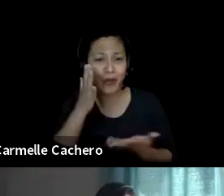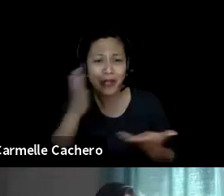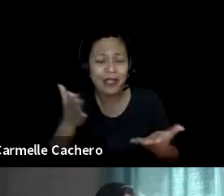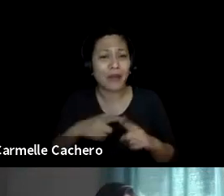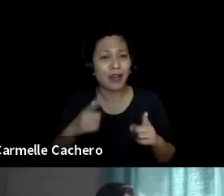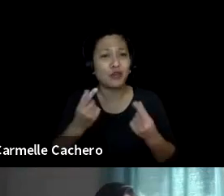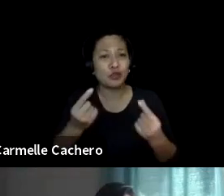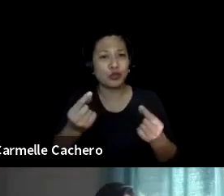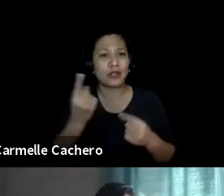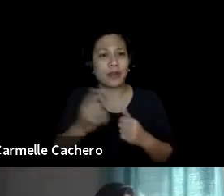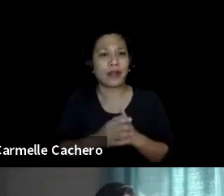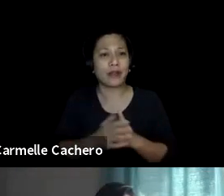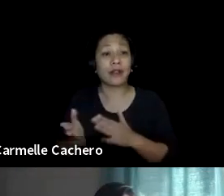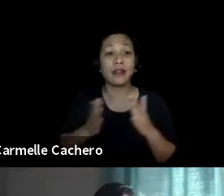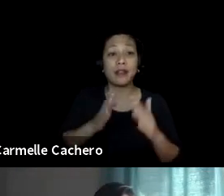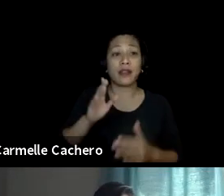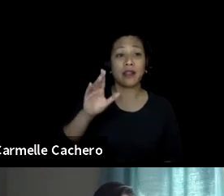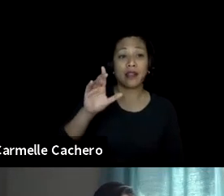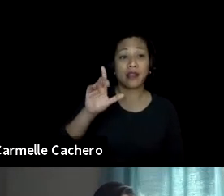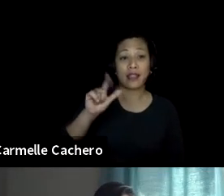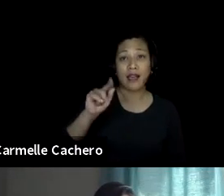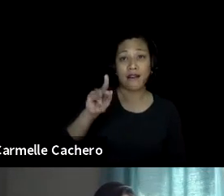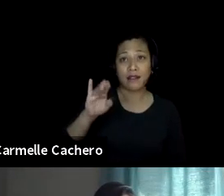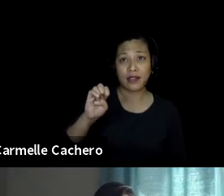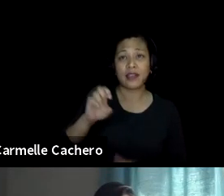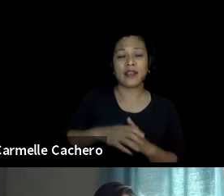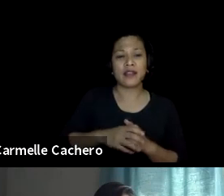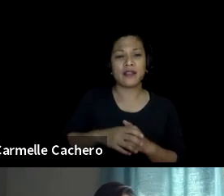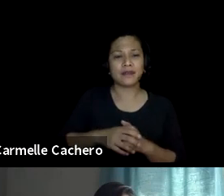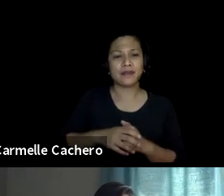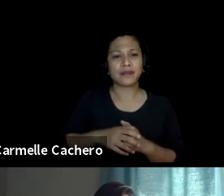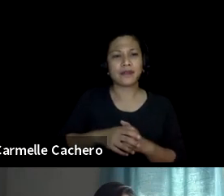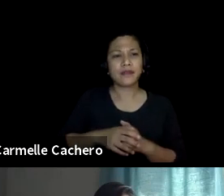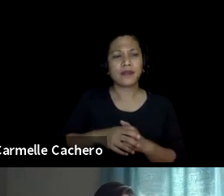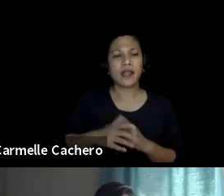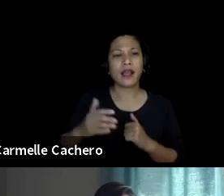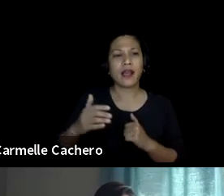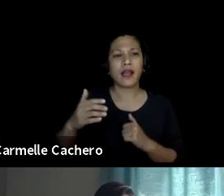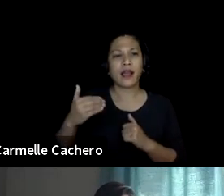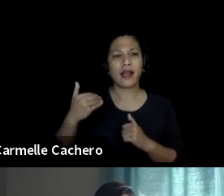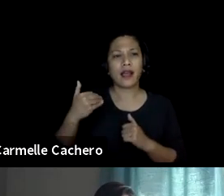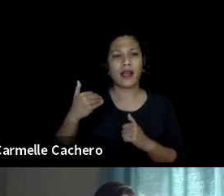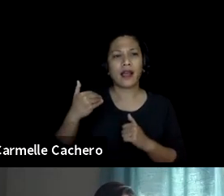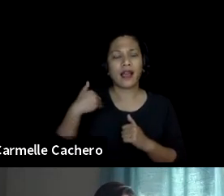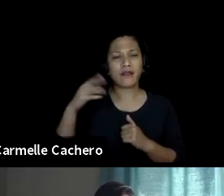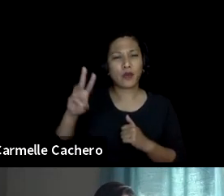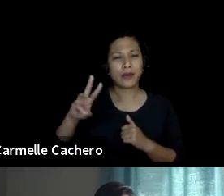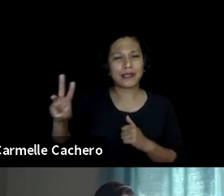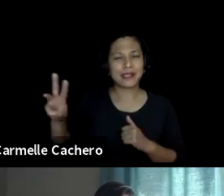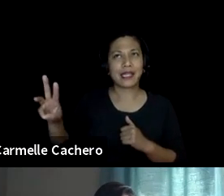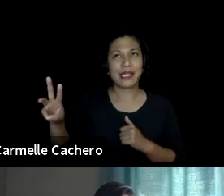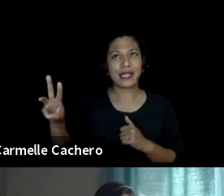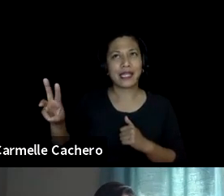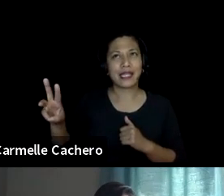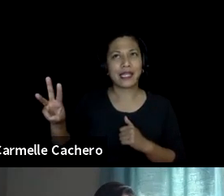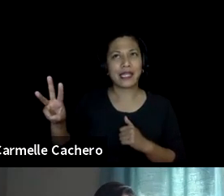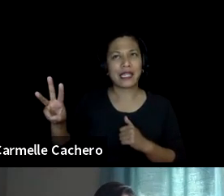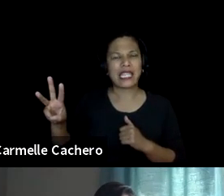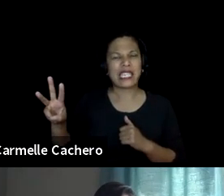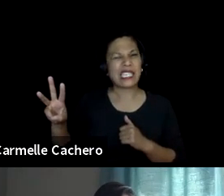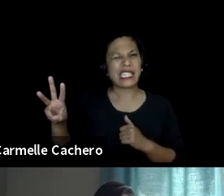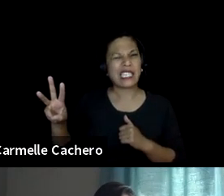So so there's a lot of there's a website, I'm not gonna remember it now, maybe I'll share it with